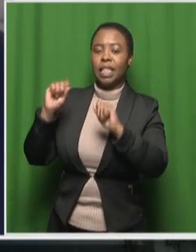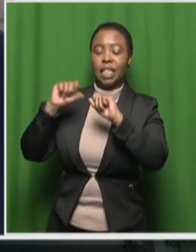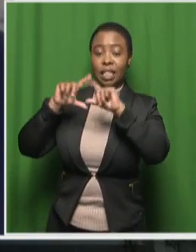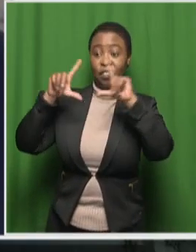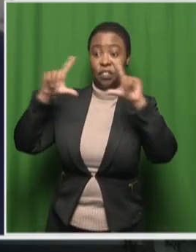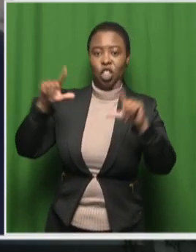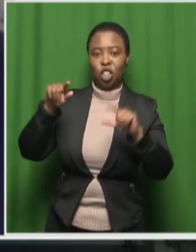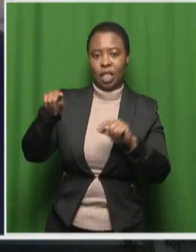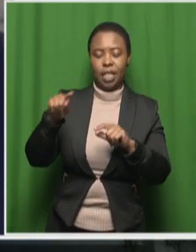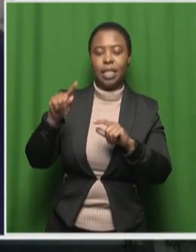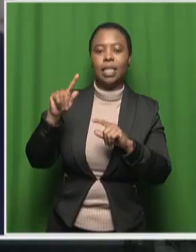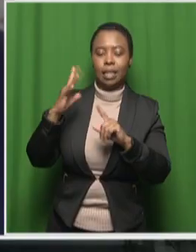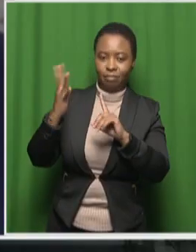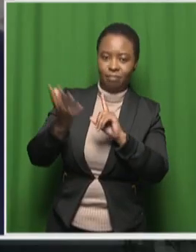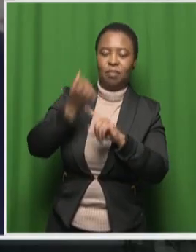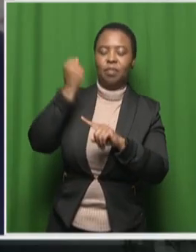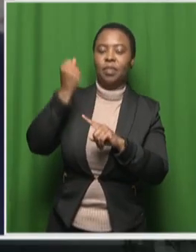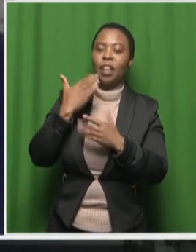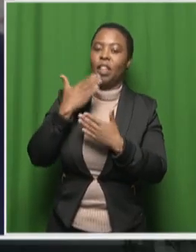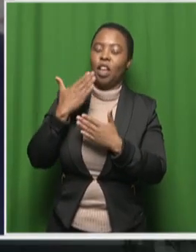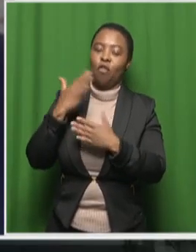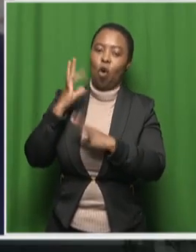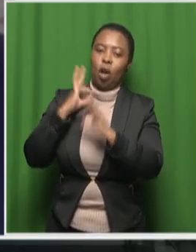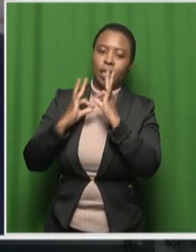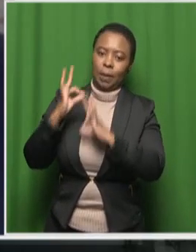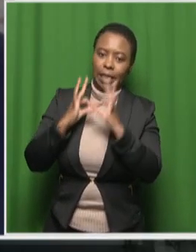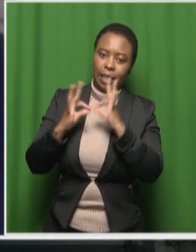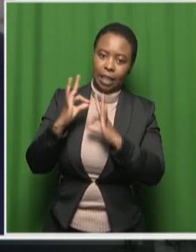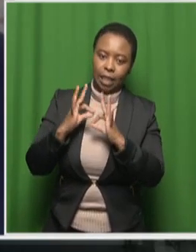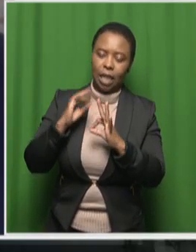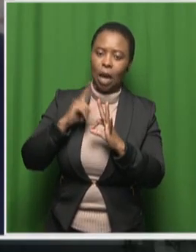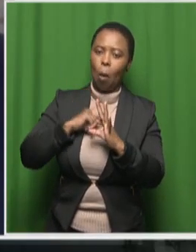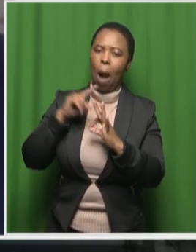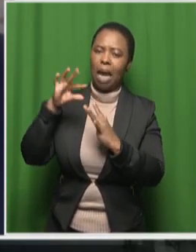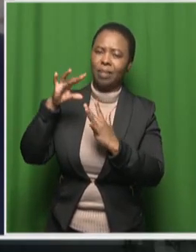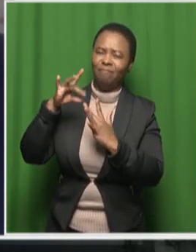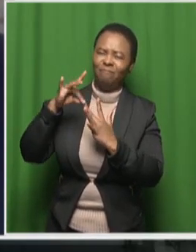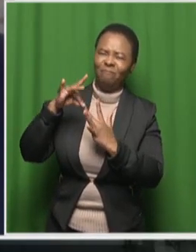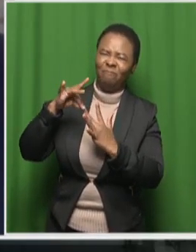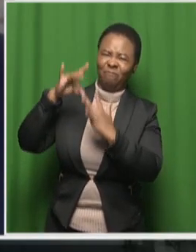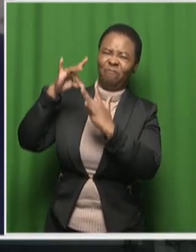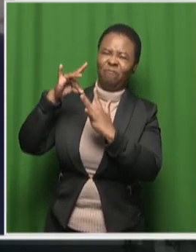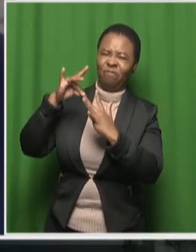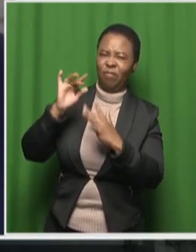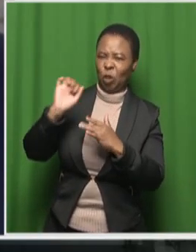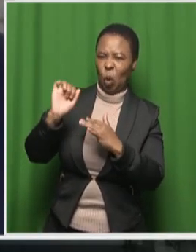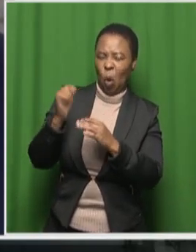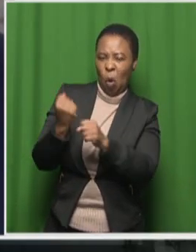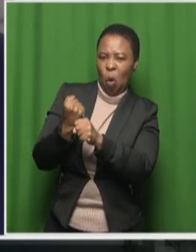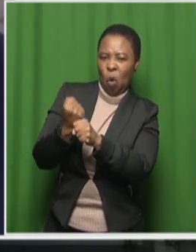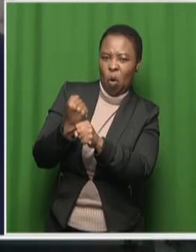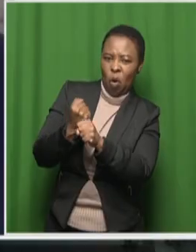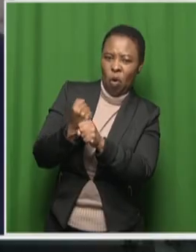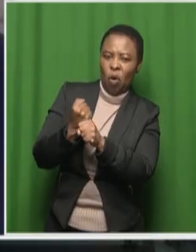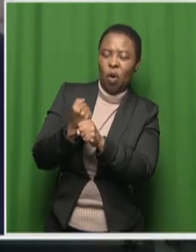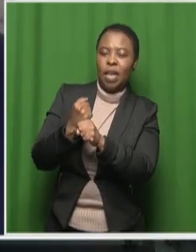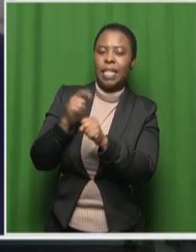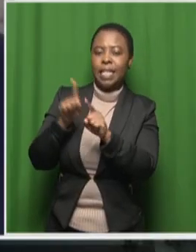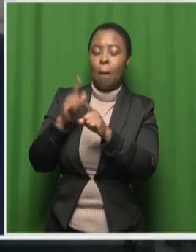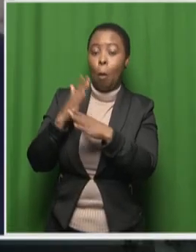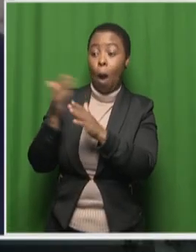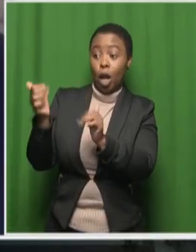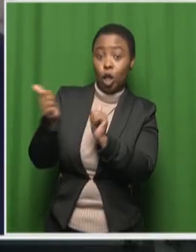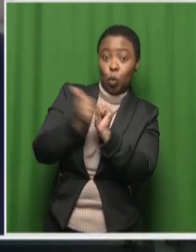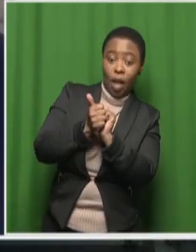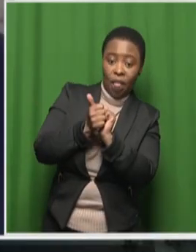through. And thank you for speaking to that, because I actually wanted to look at the uniqueness of your offering as well. And with this collaboration, what sets